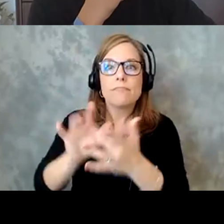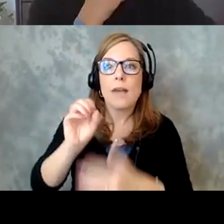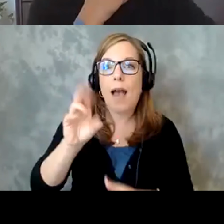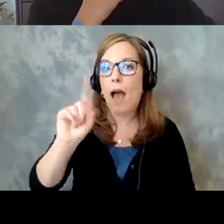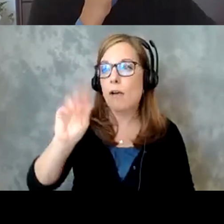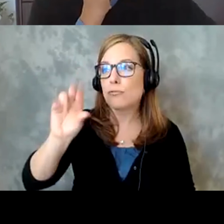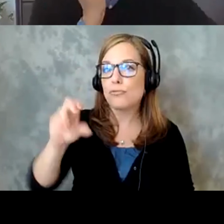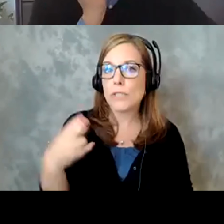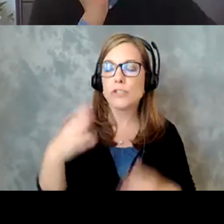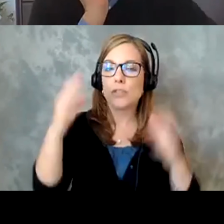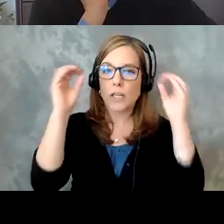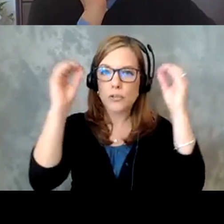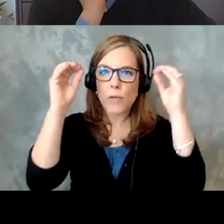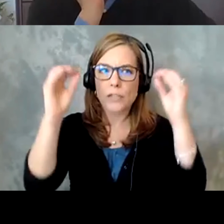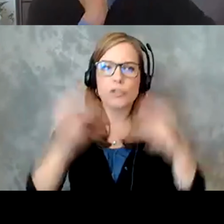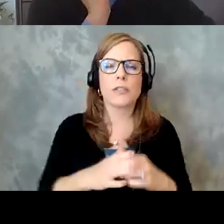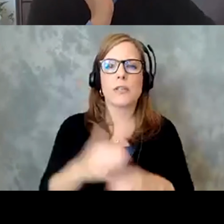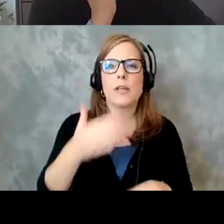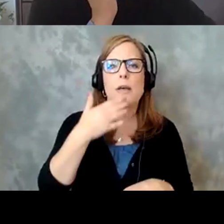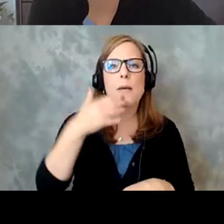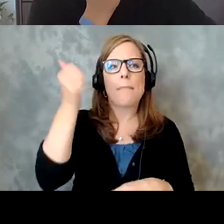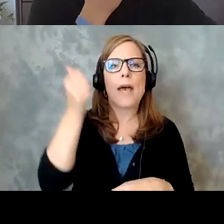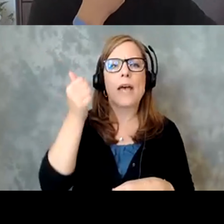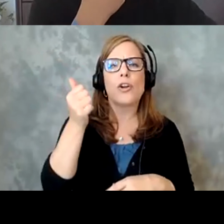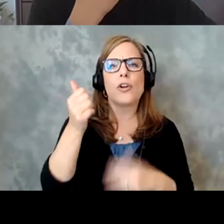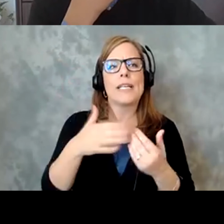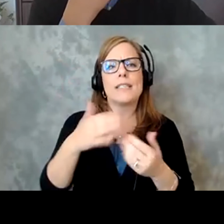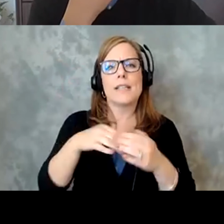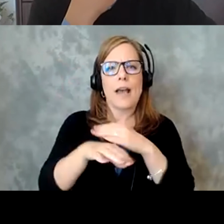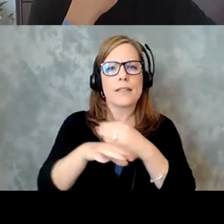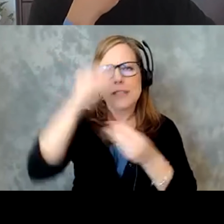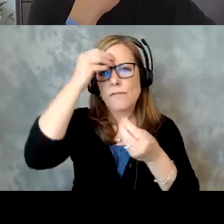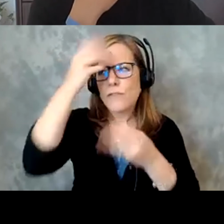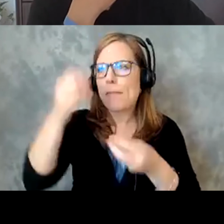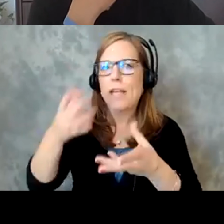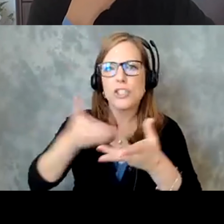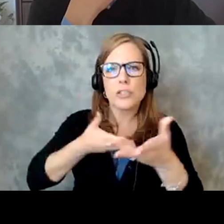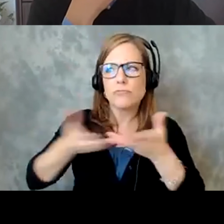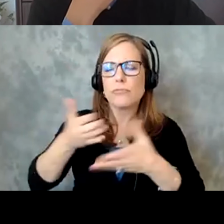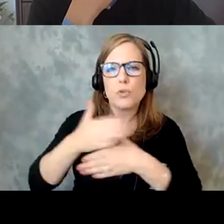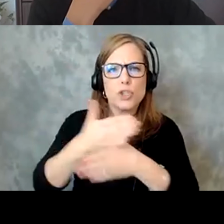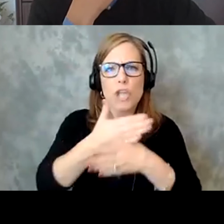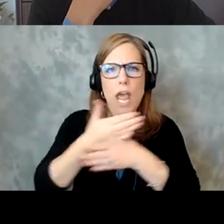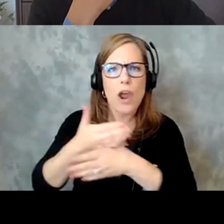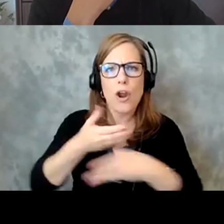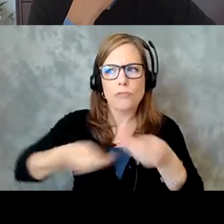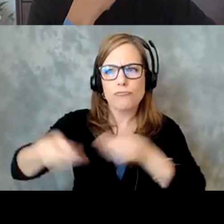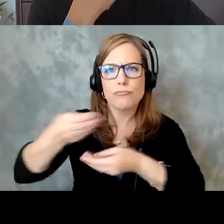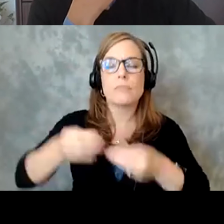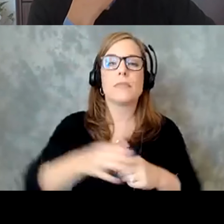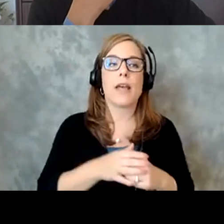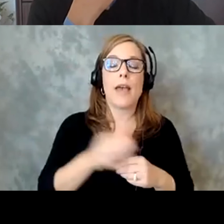at better streamlining data and information exchange, and making incentive funds